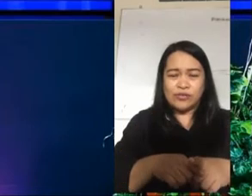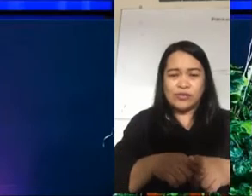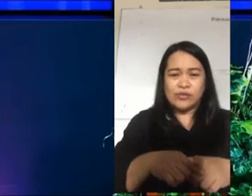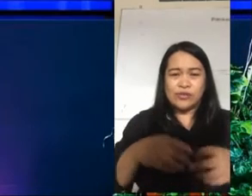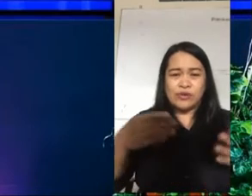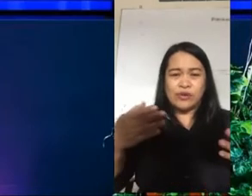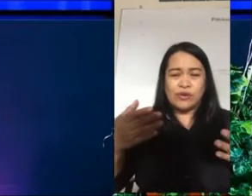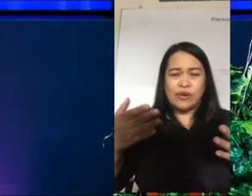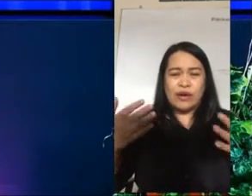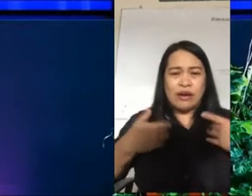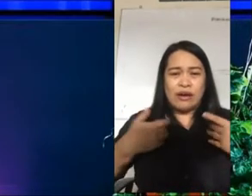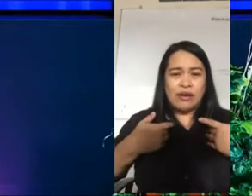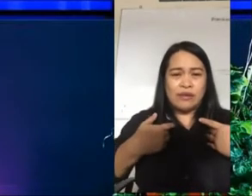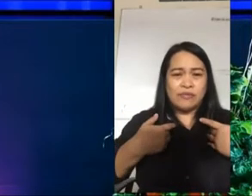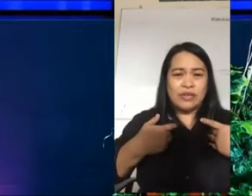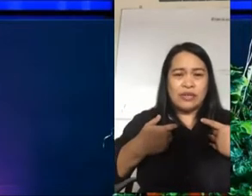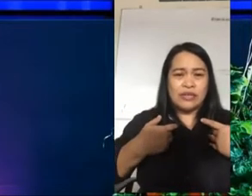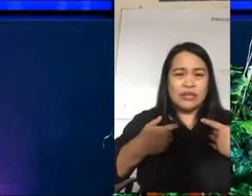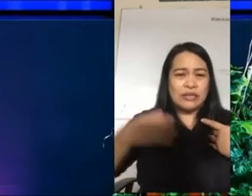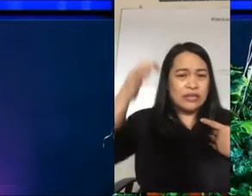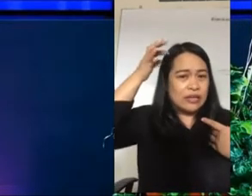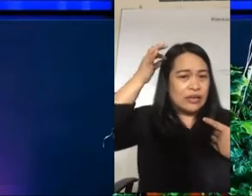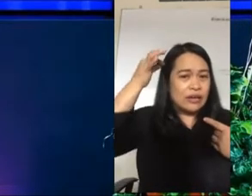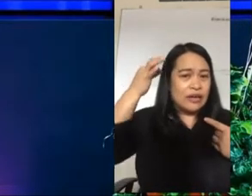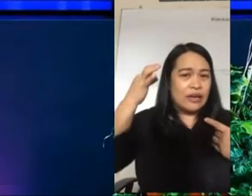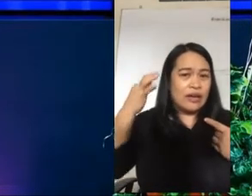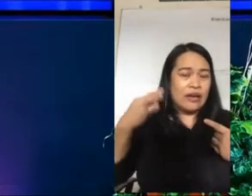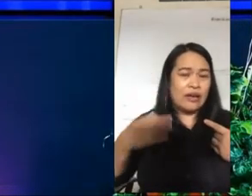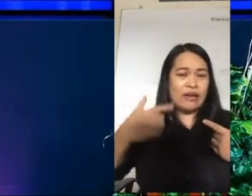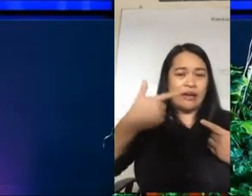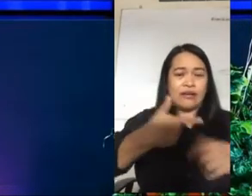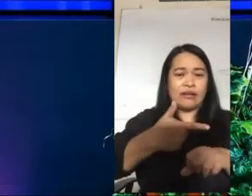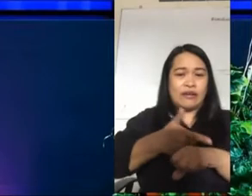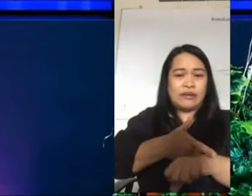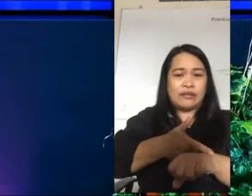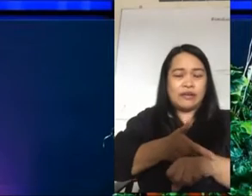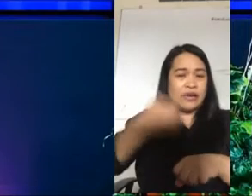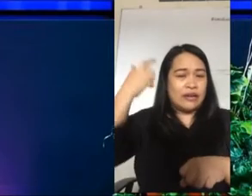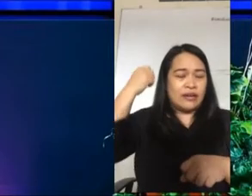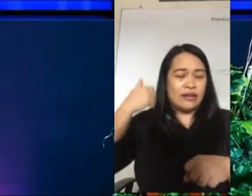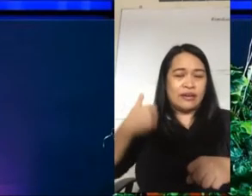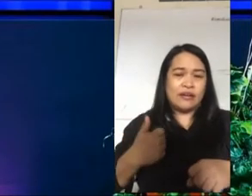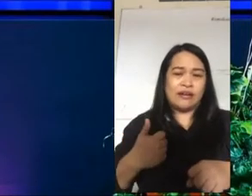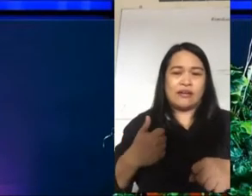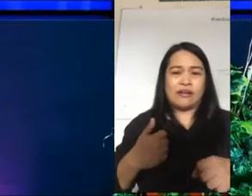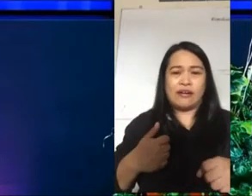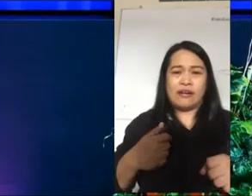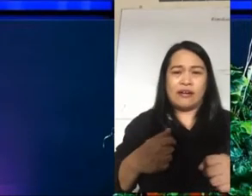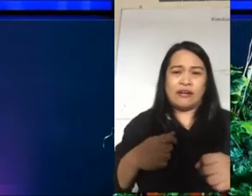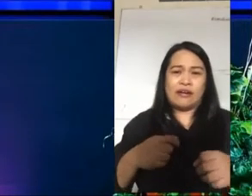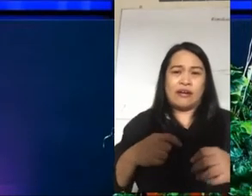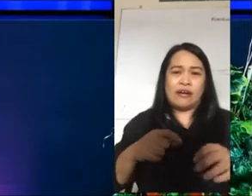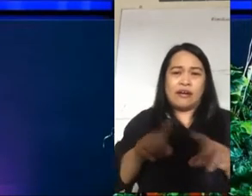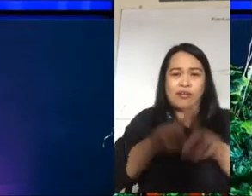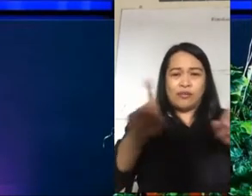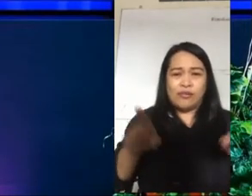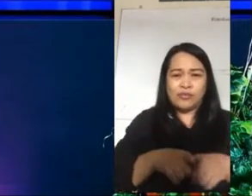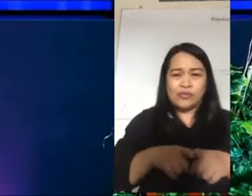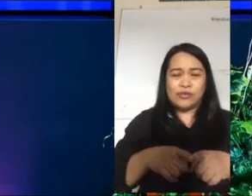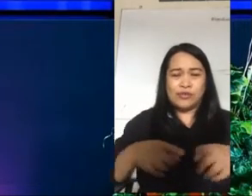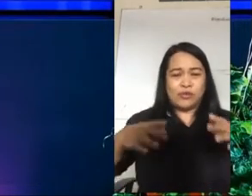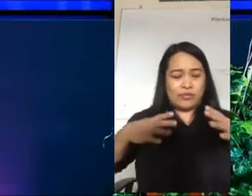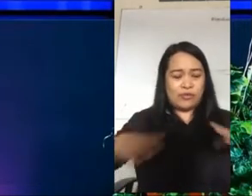hairs is much more appropriate. The clothes we wore a year ago is no longer fit in the way